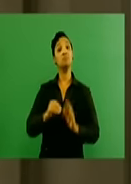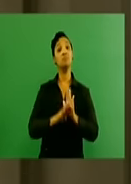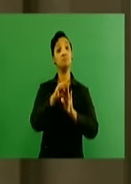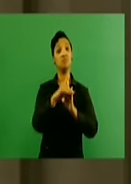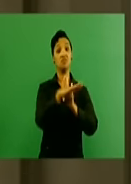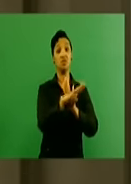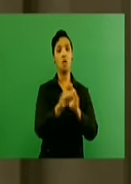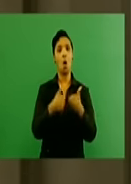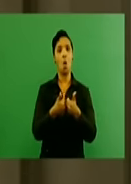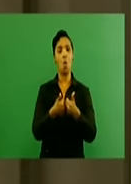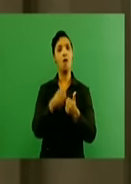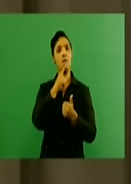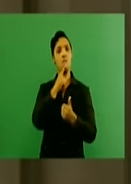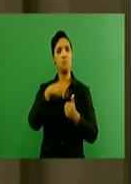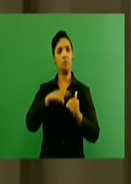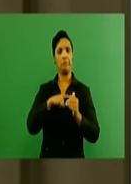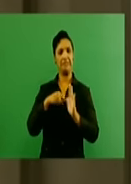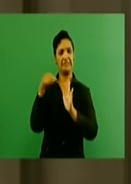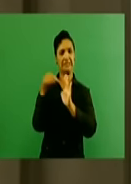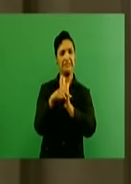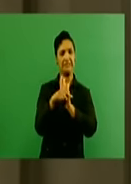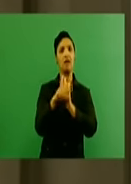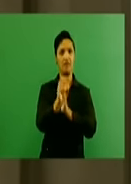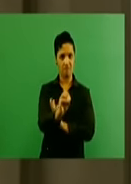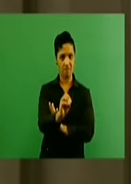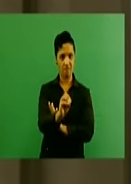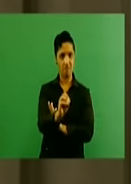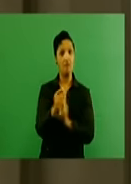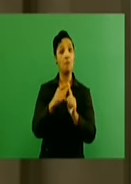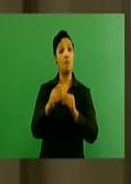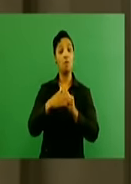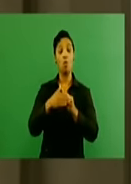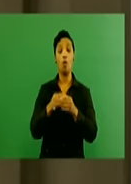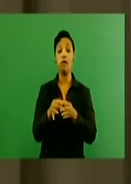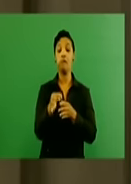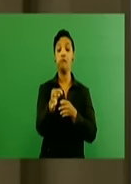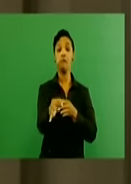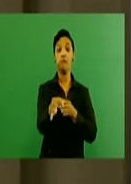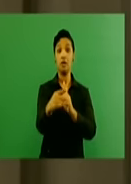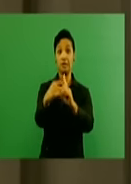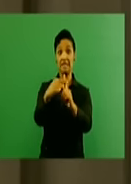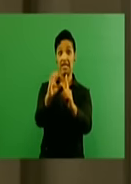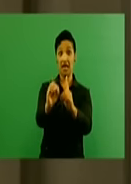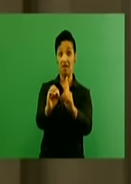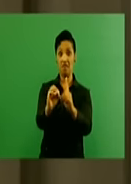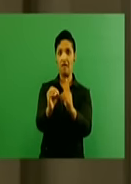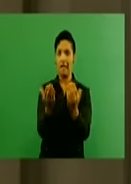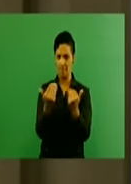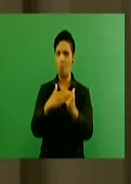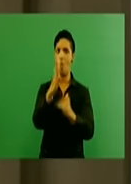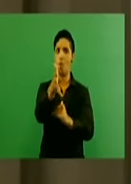outcomes have surprised marginally on the downside, but an extended breach of the target is still